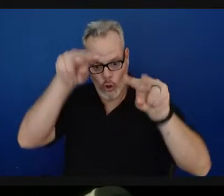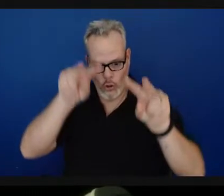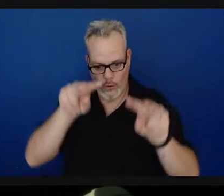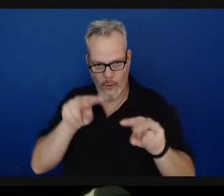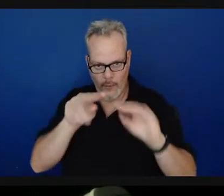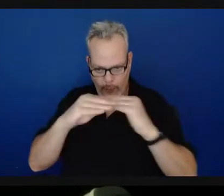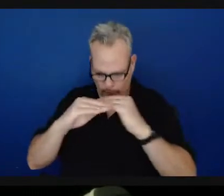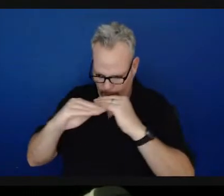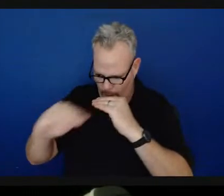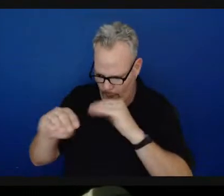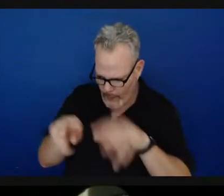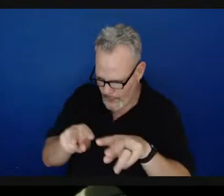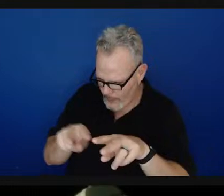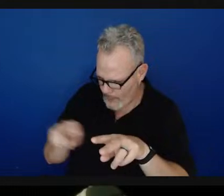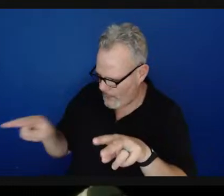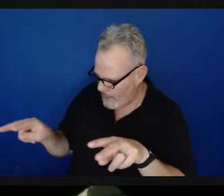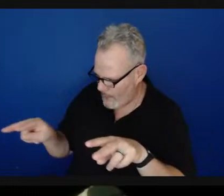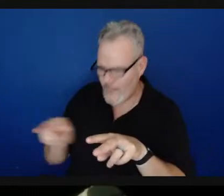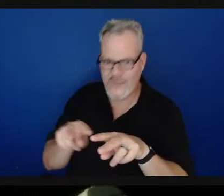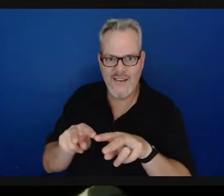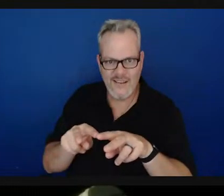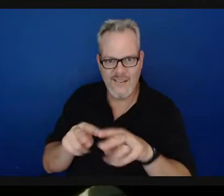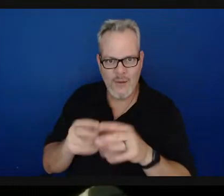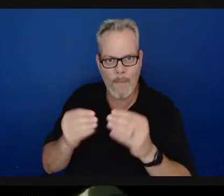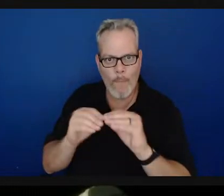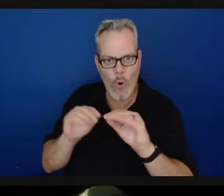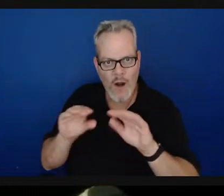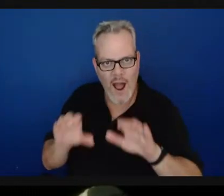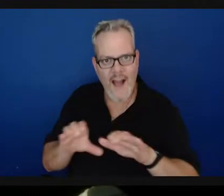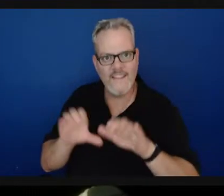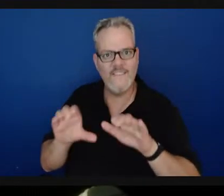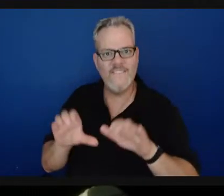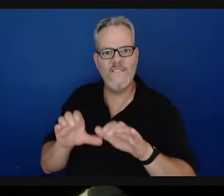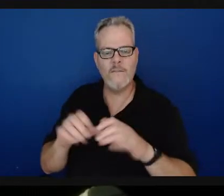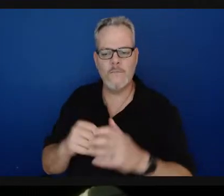there. And a couple of videos. Let's come to the videos here.